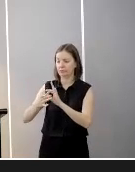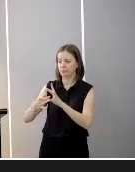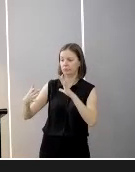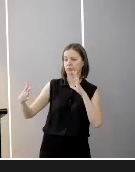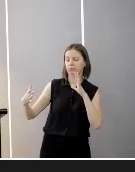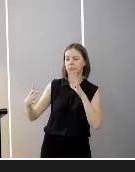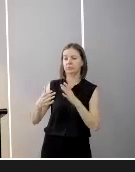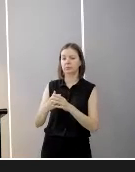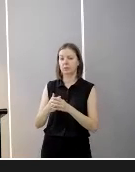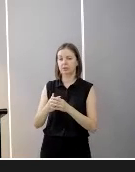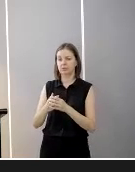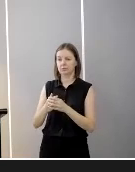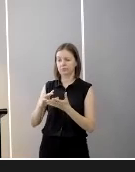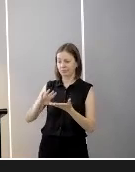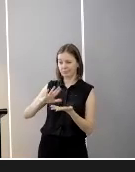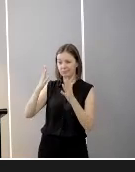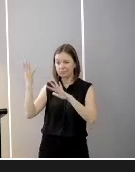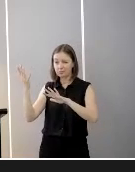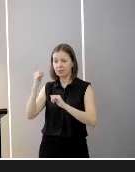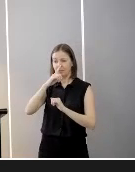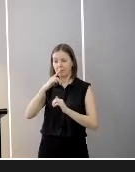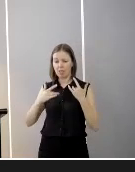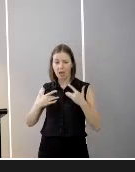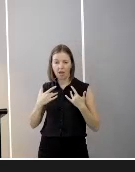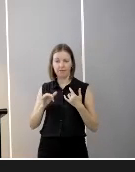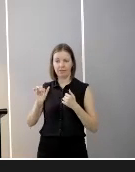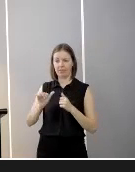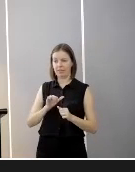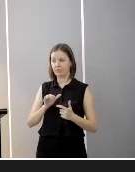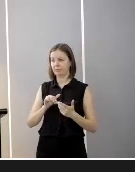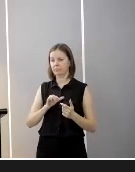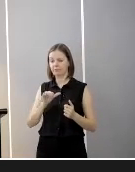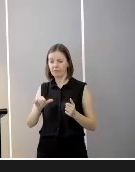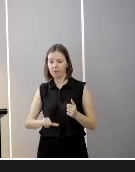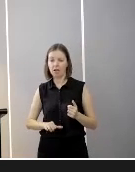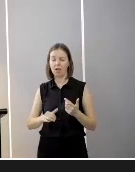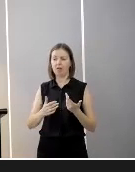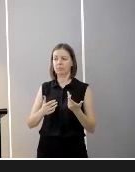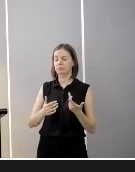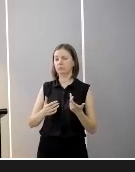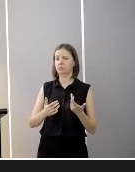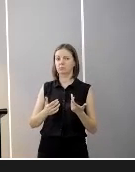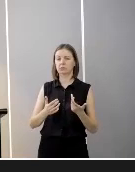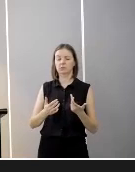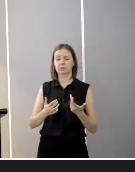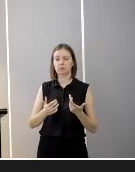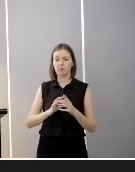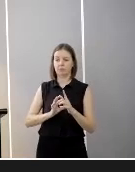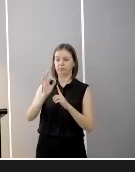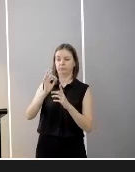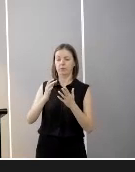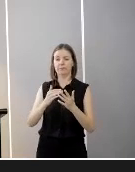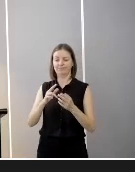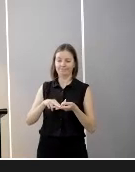and livelihoods, destroying farms. And this leads to many problems that we know increase the risk of a mental